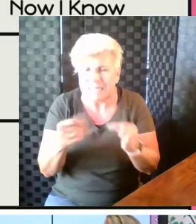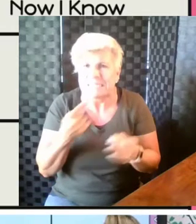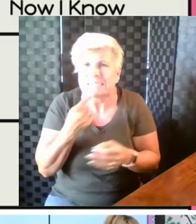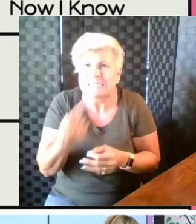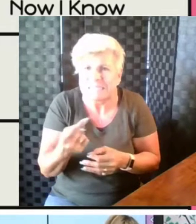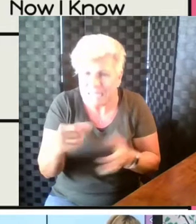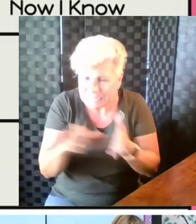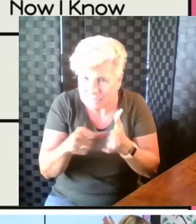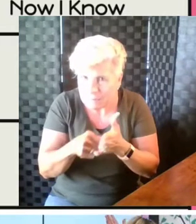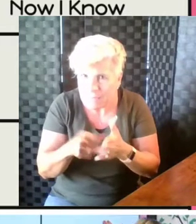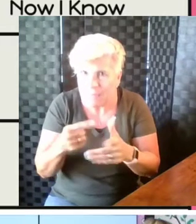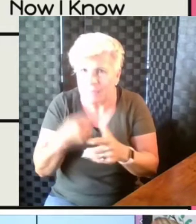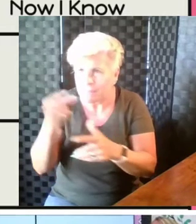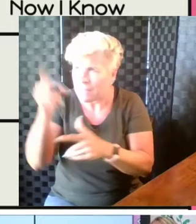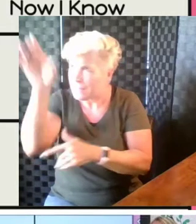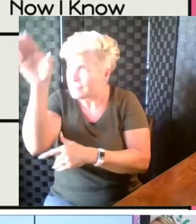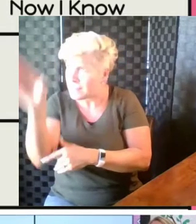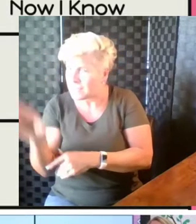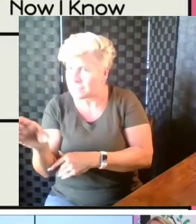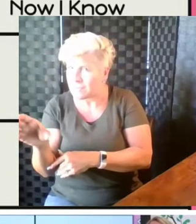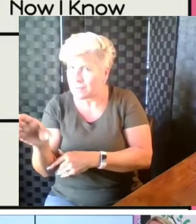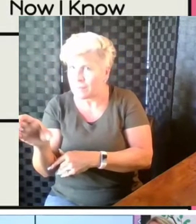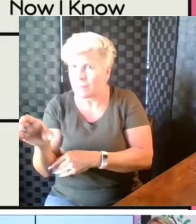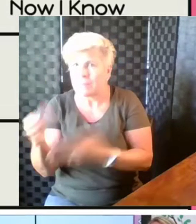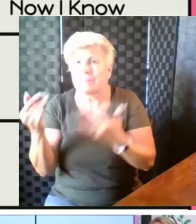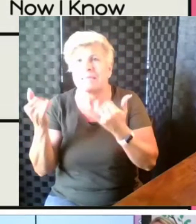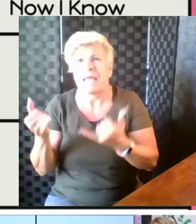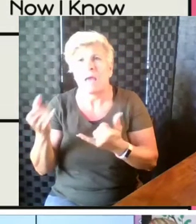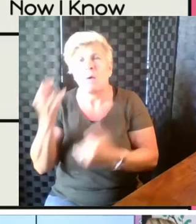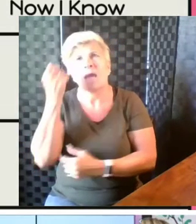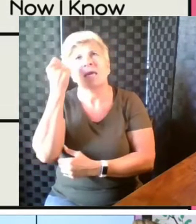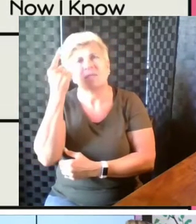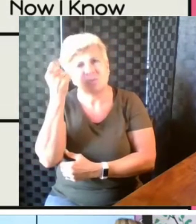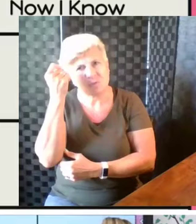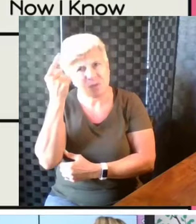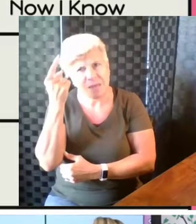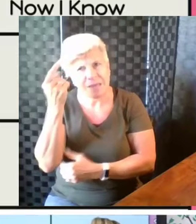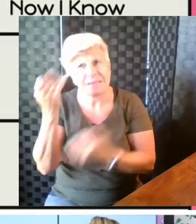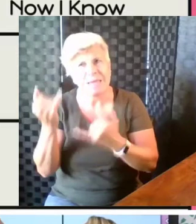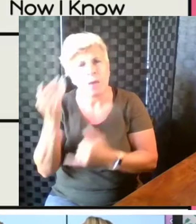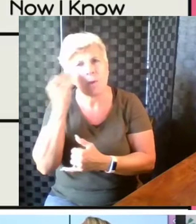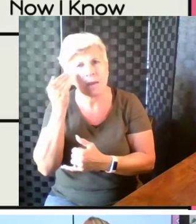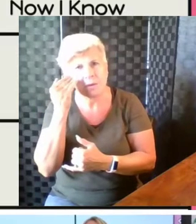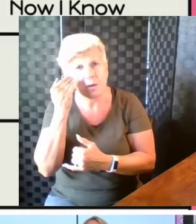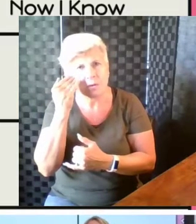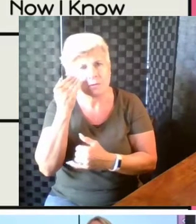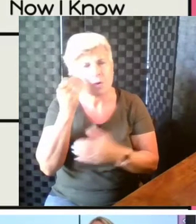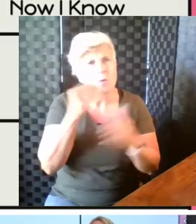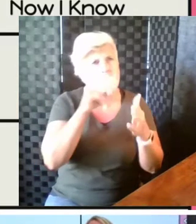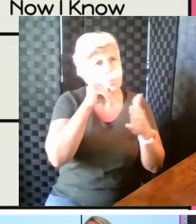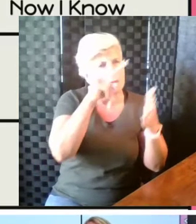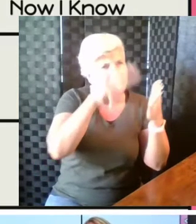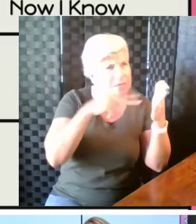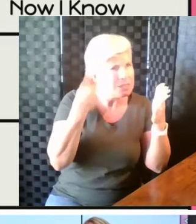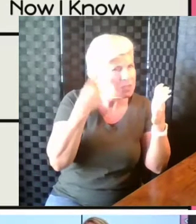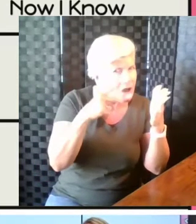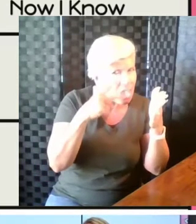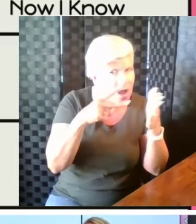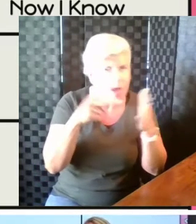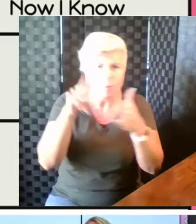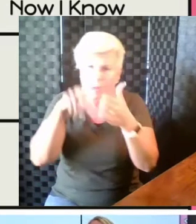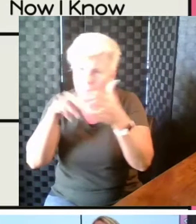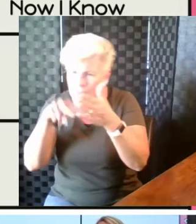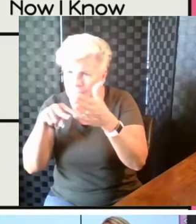that page. And then my last column is like, now I know. So it's kind of, I'm taking what I read and what I looked at in